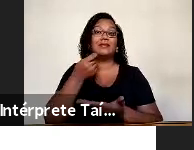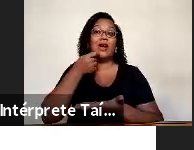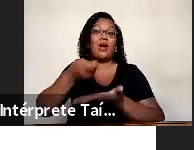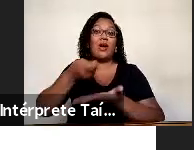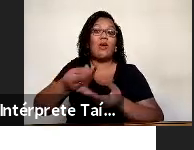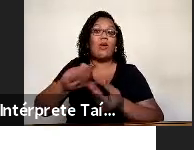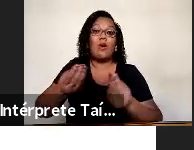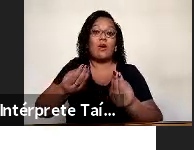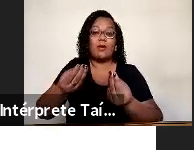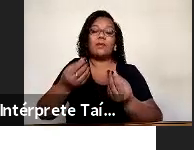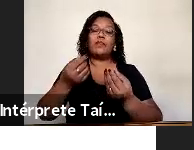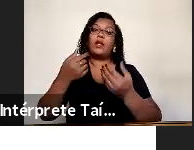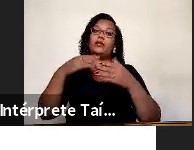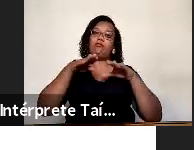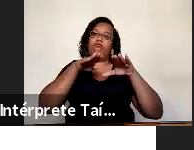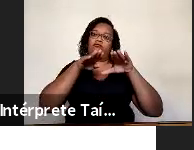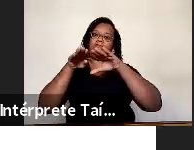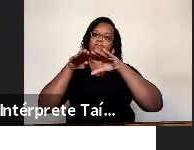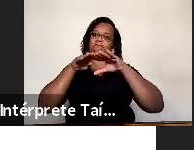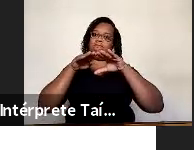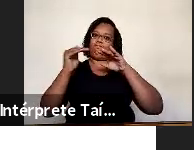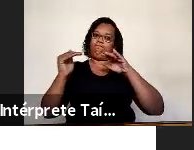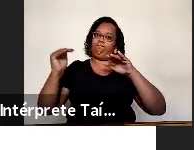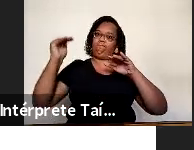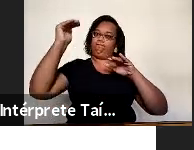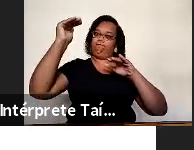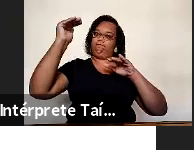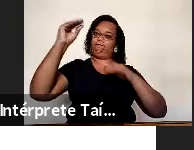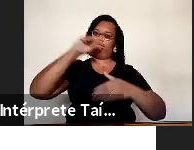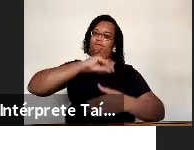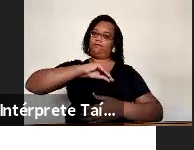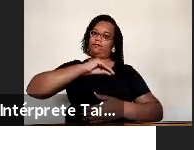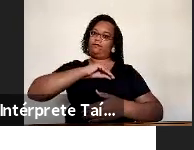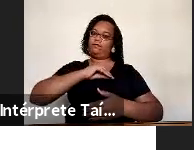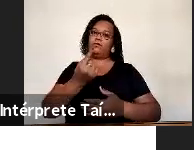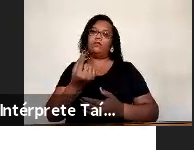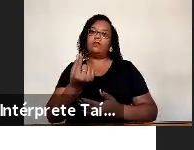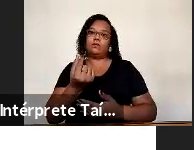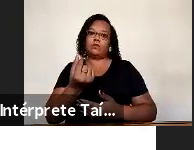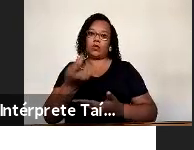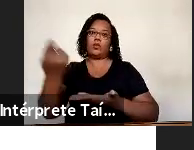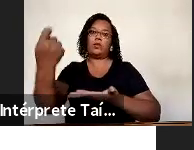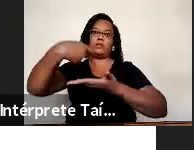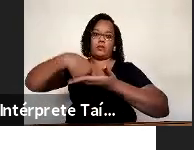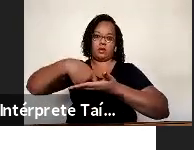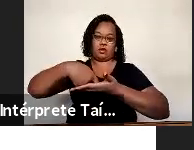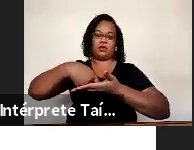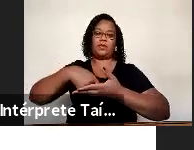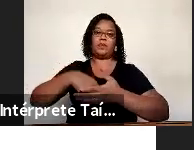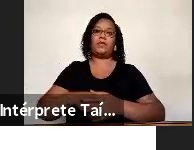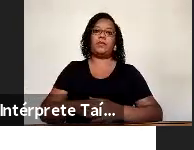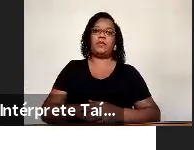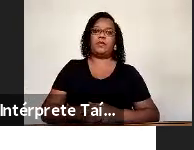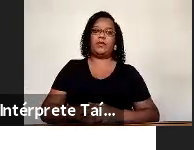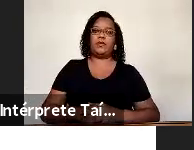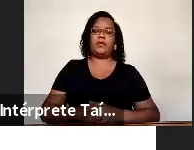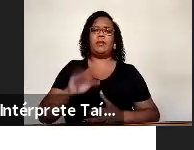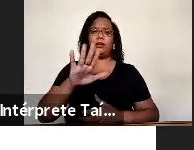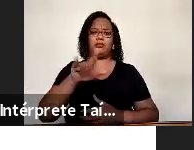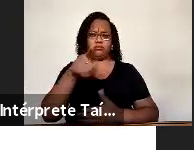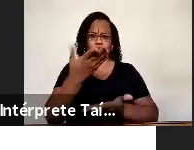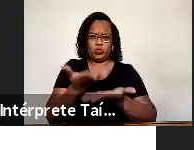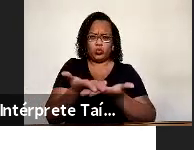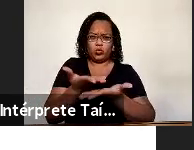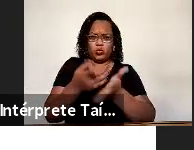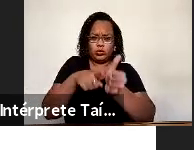of payment and how much we charge. And, you know, you studied a lot to get where you are. So